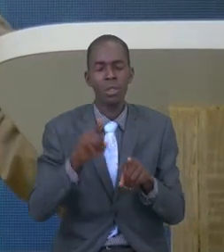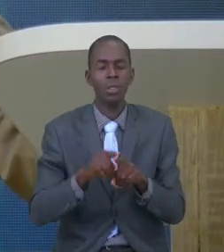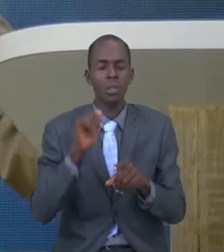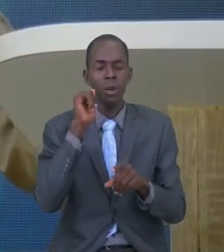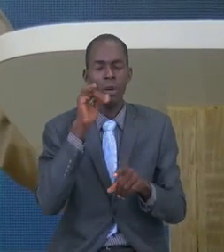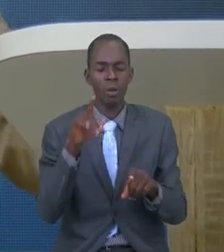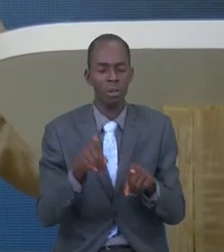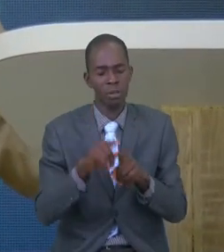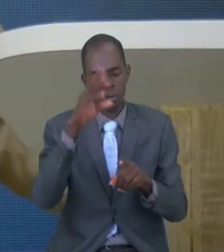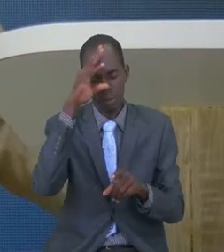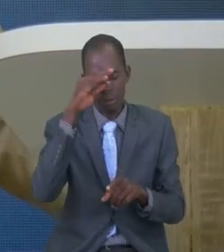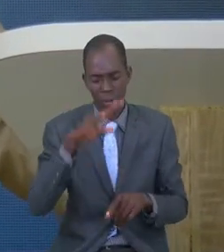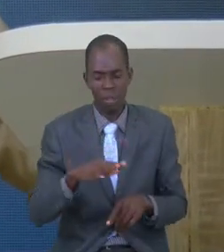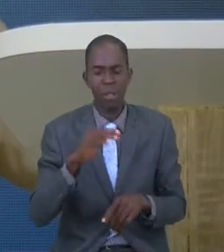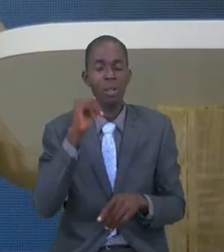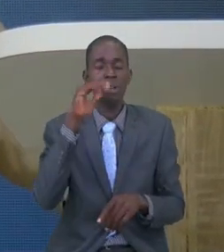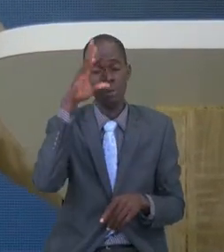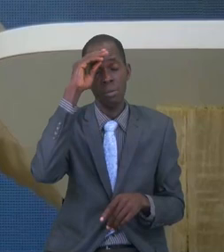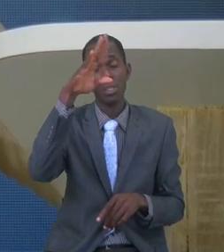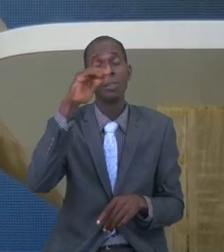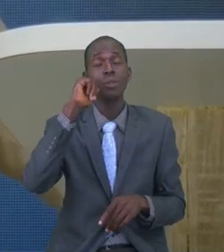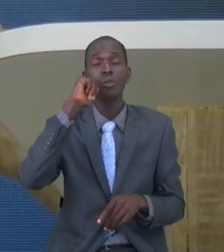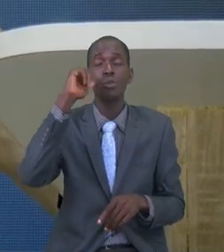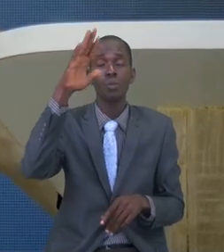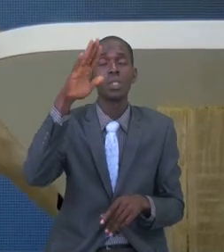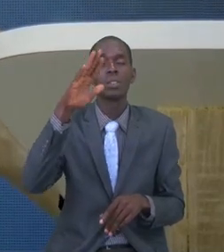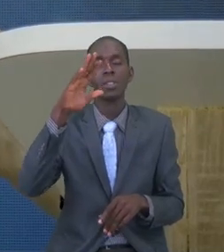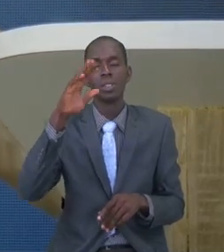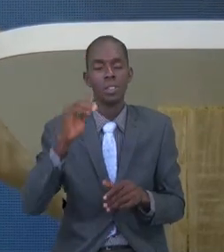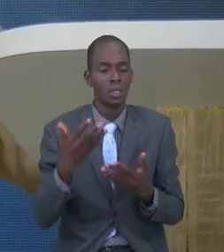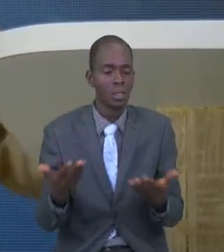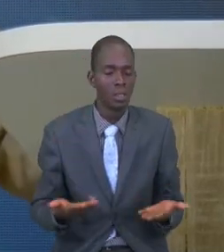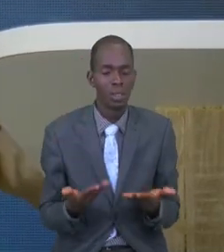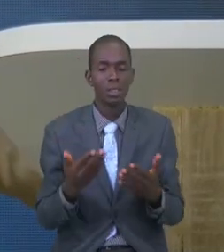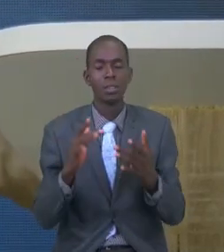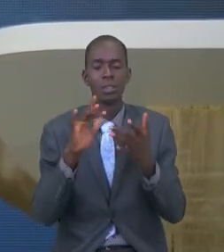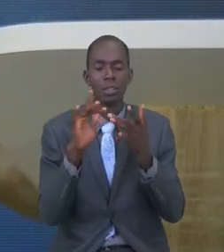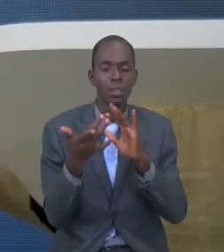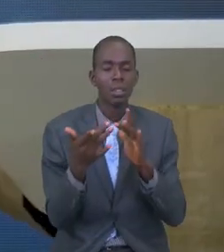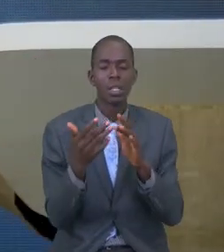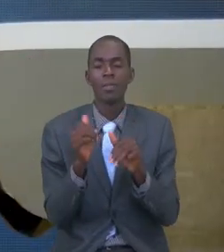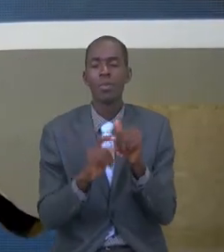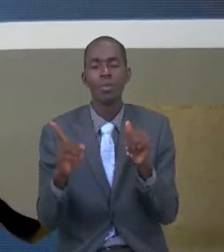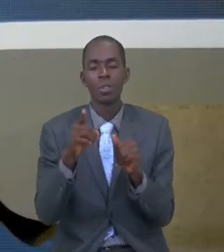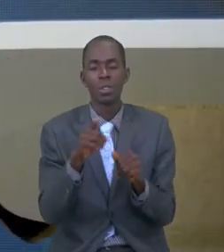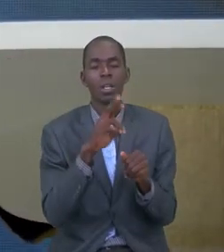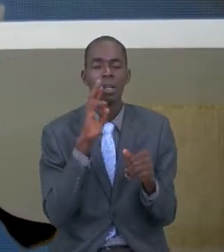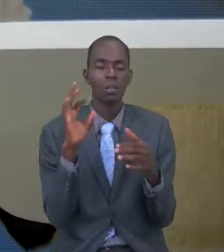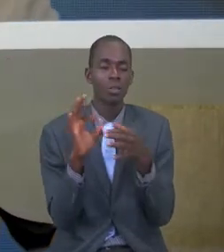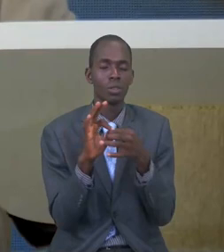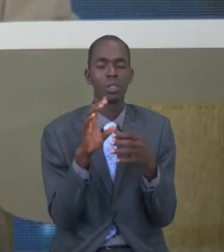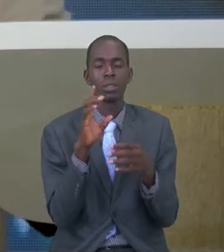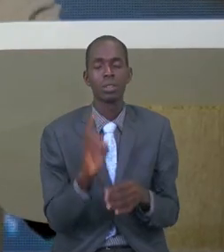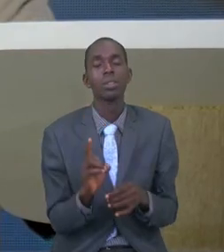man, woman, here, online, everywhere, where we're connected, a new